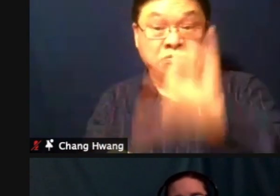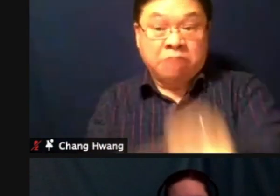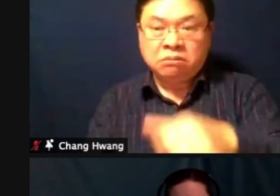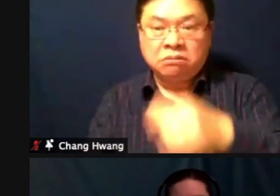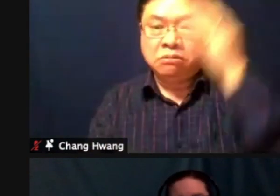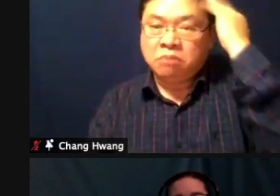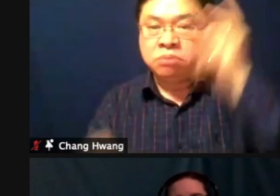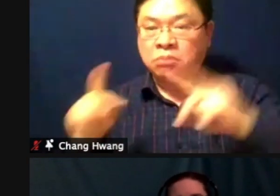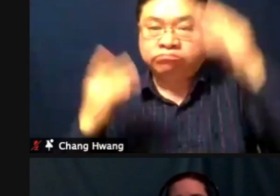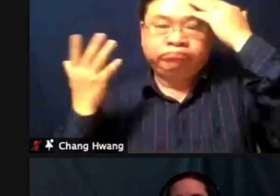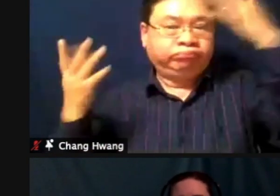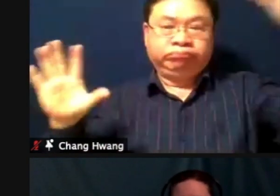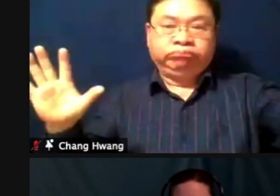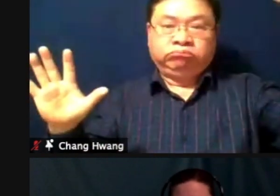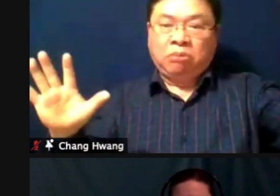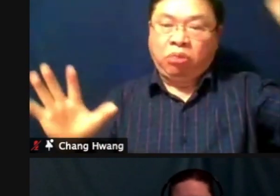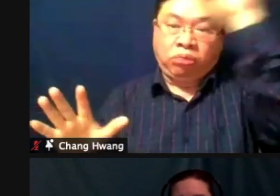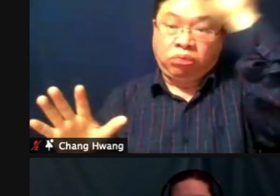been brought over to Japan,